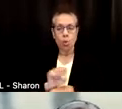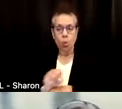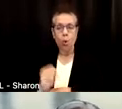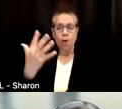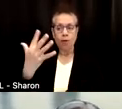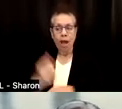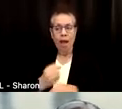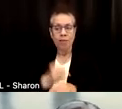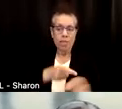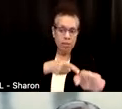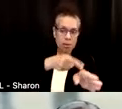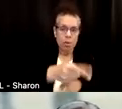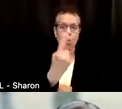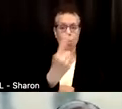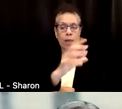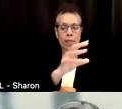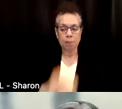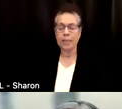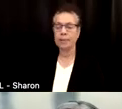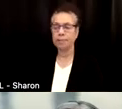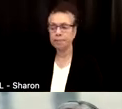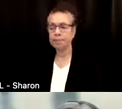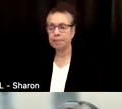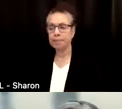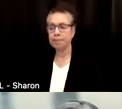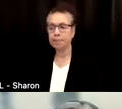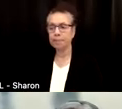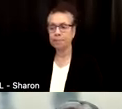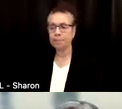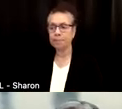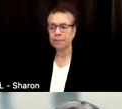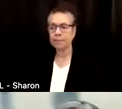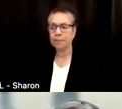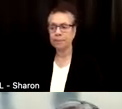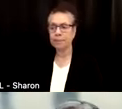company? Jody, I'll take a shot at it. I think the